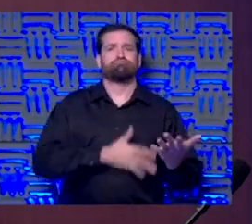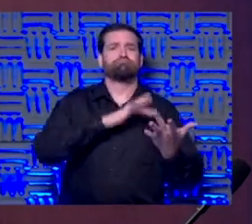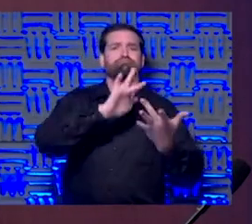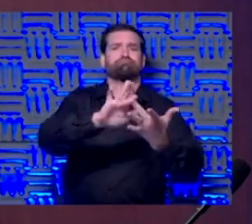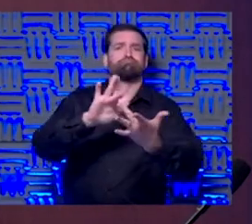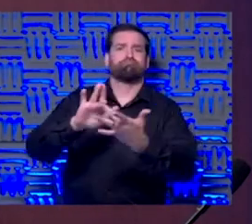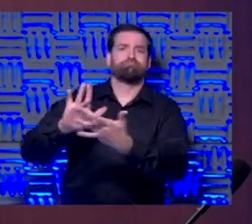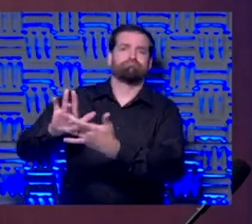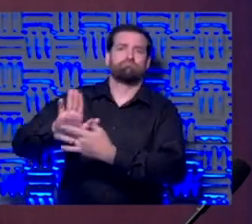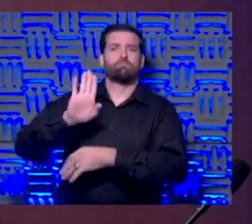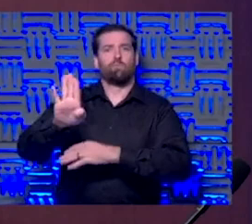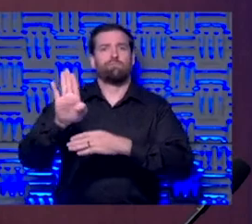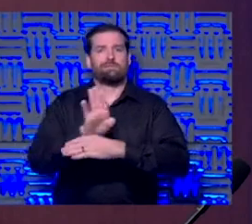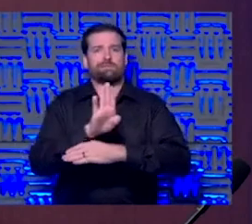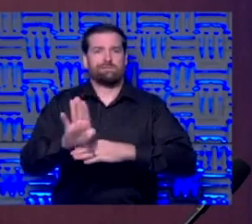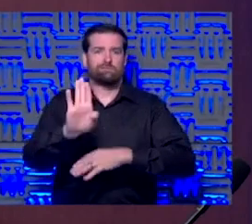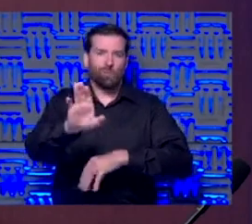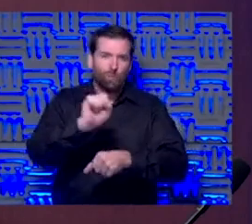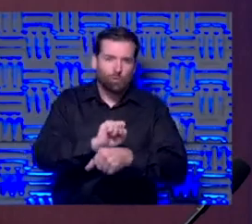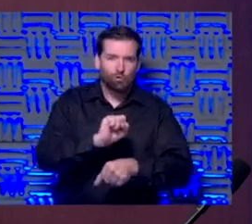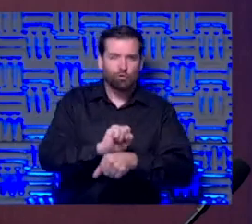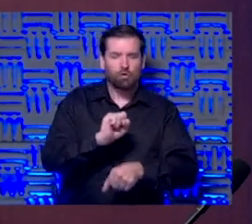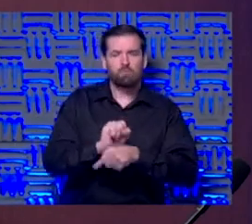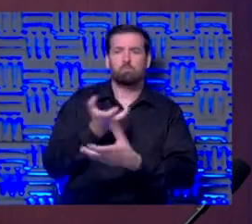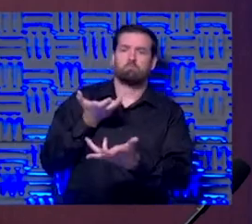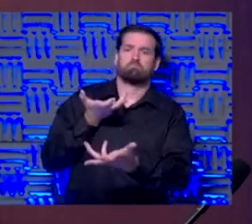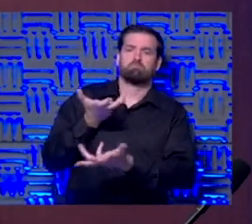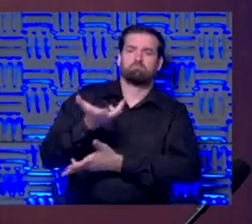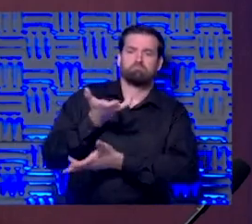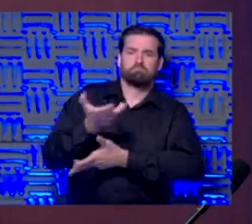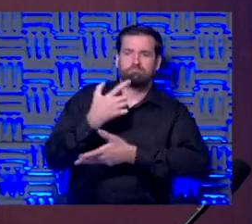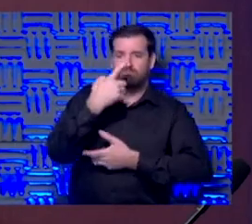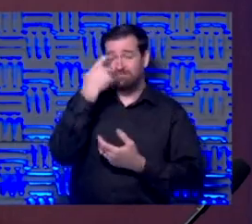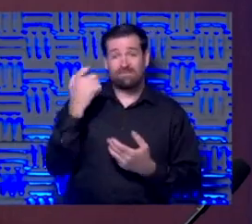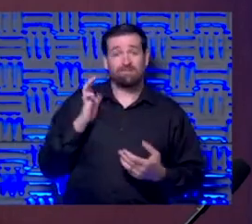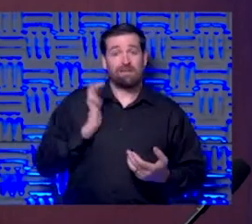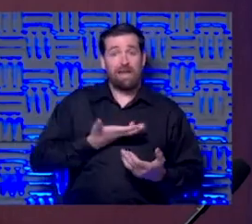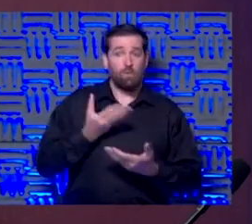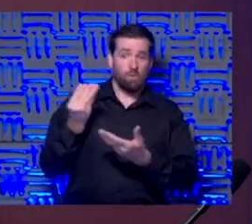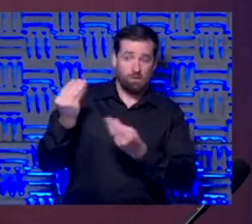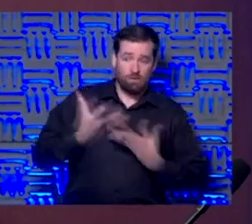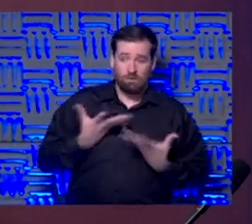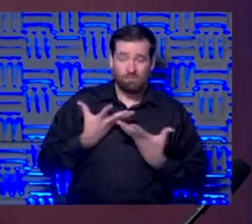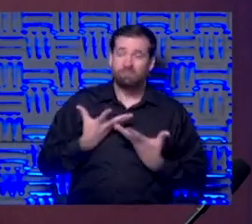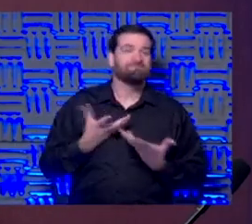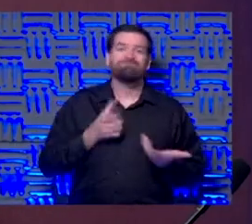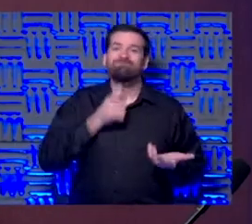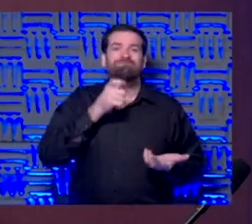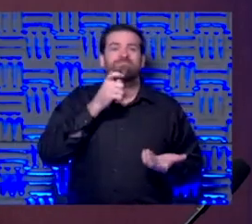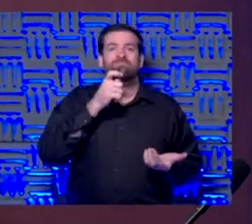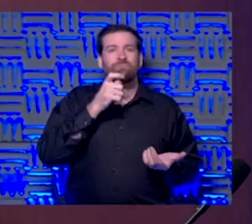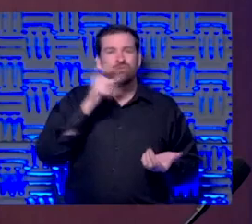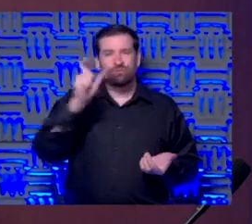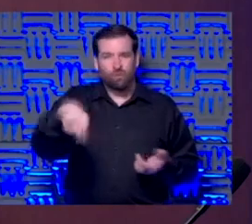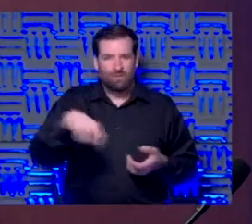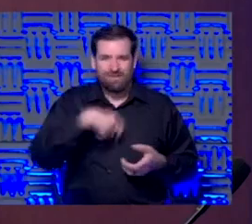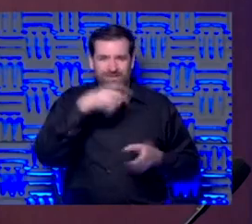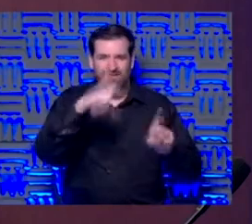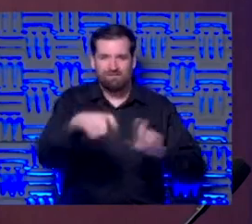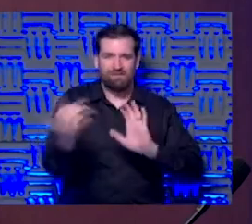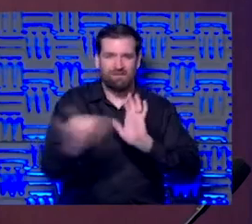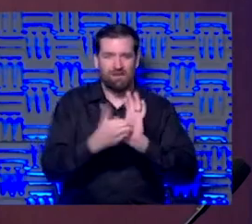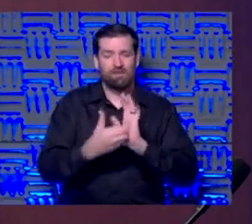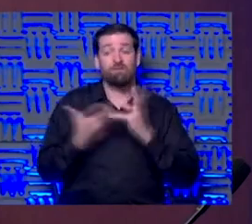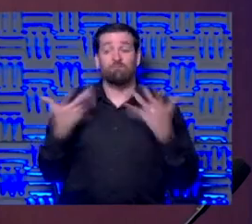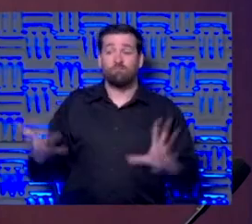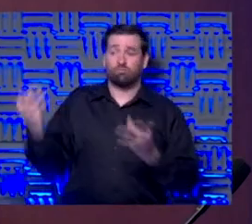to the business that you work for and talk with them about that, because our guidance is that no, you really shouldn't be repeat tested. Just as we